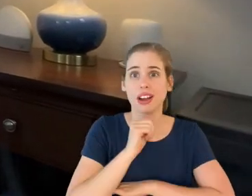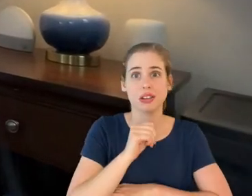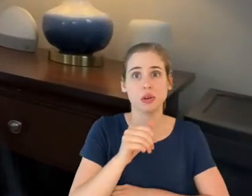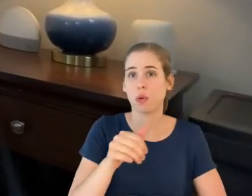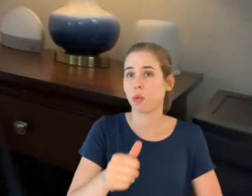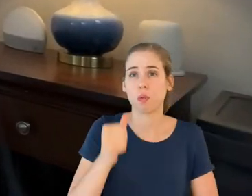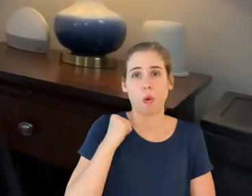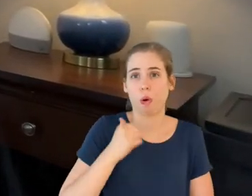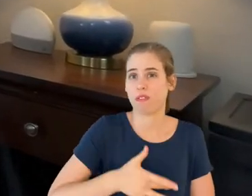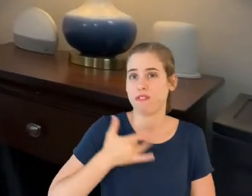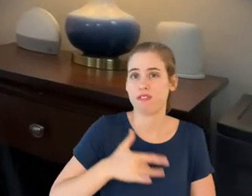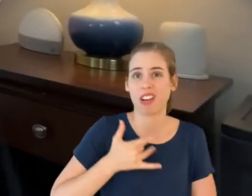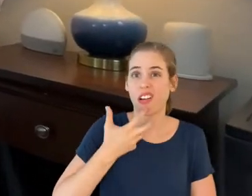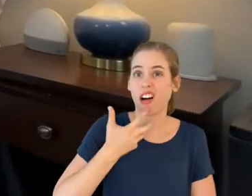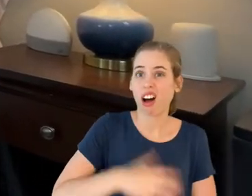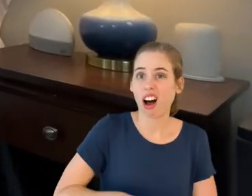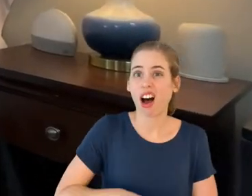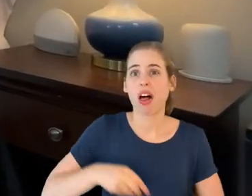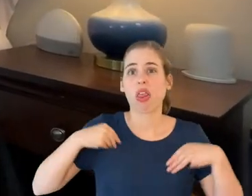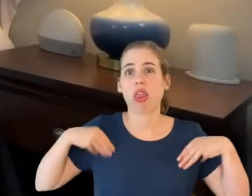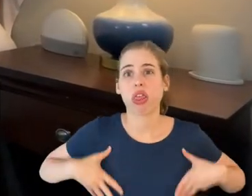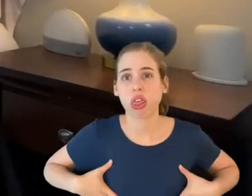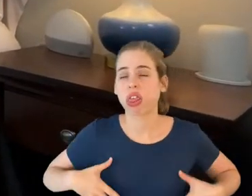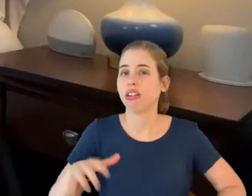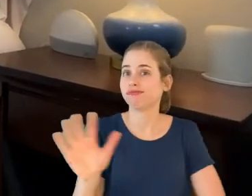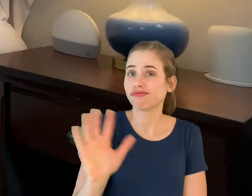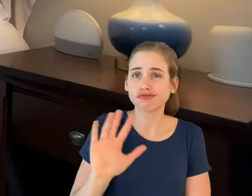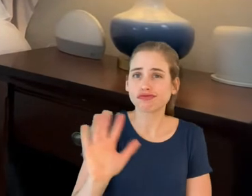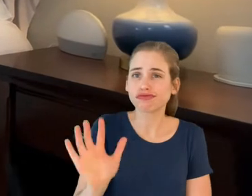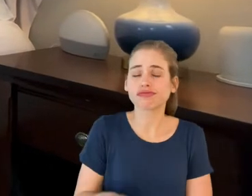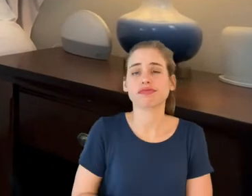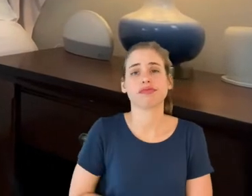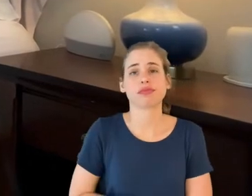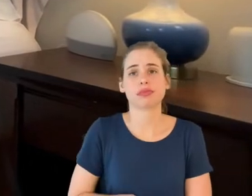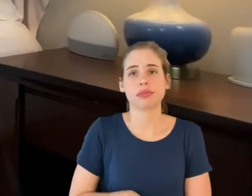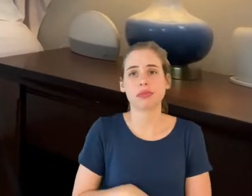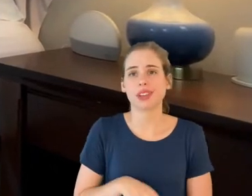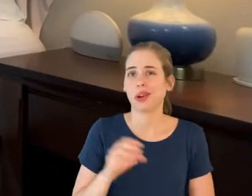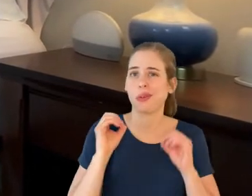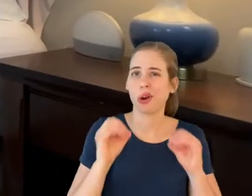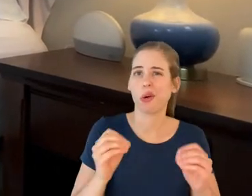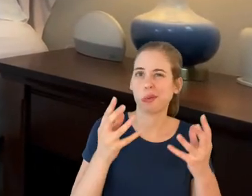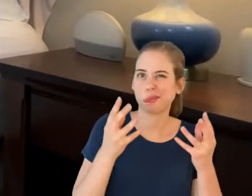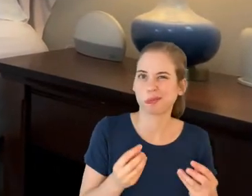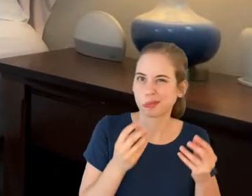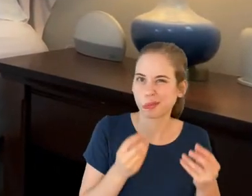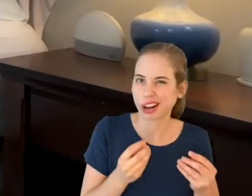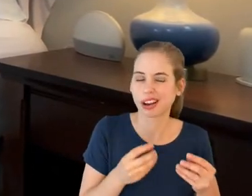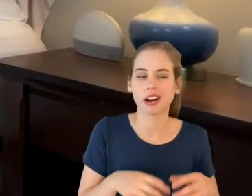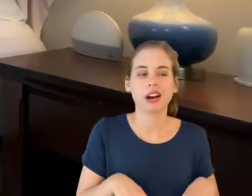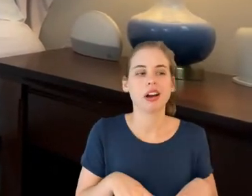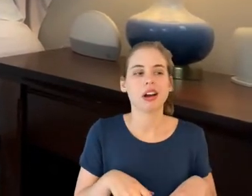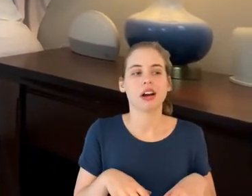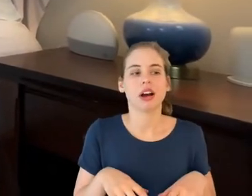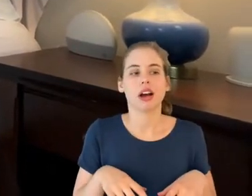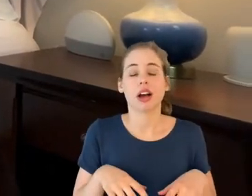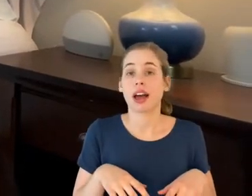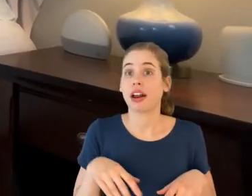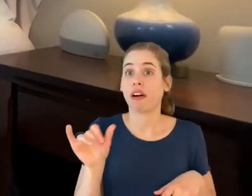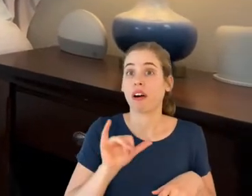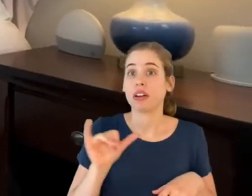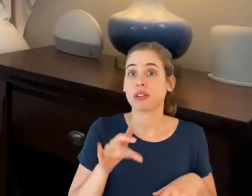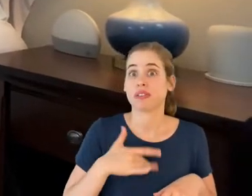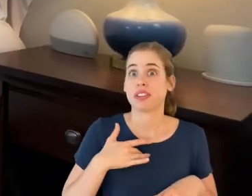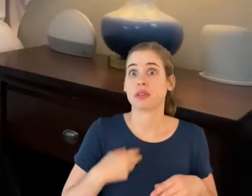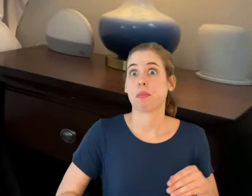lot of sweat or heat. It's moisture wicking, and it's 2 to 3 times cooler than your typical cotton sheet, as